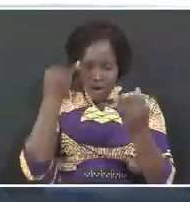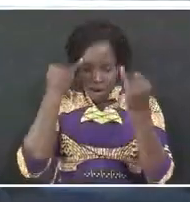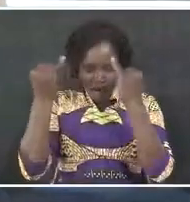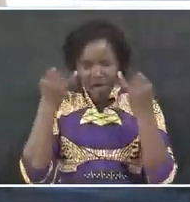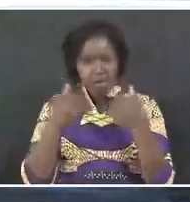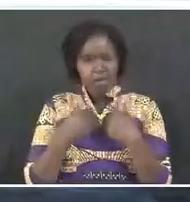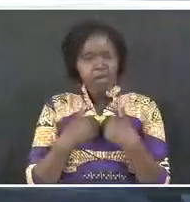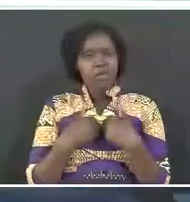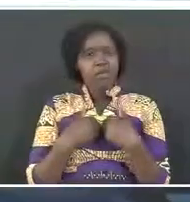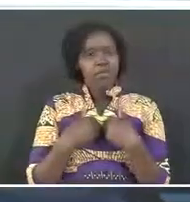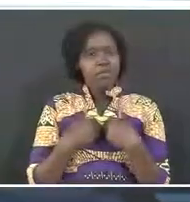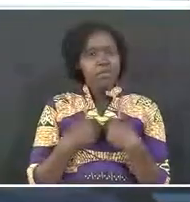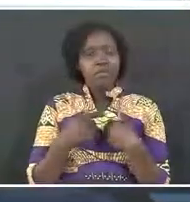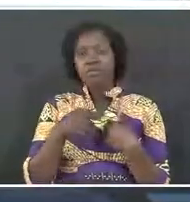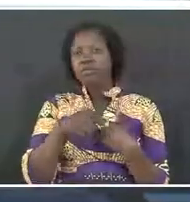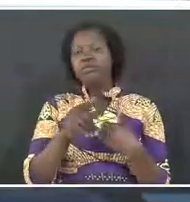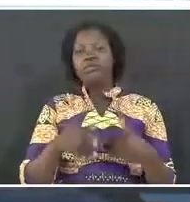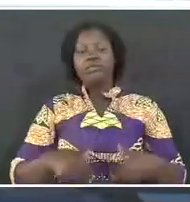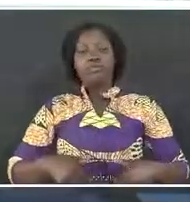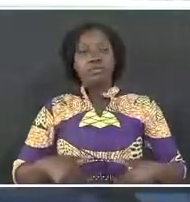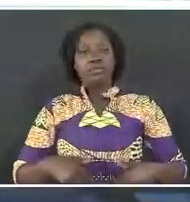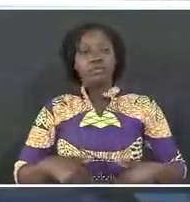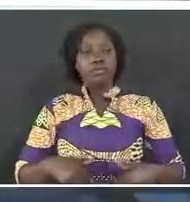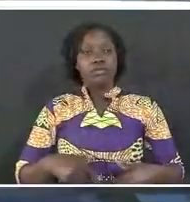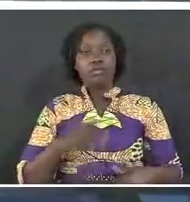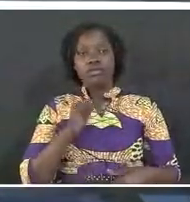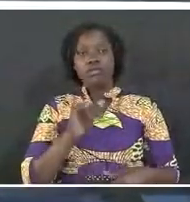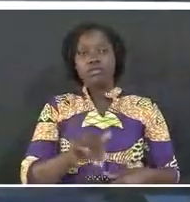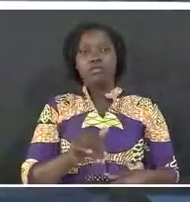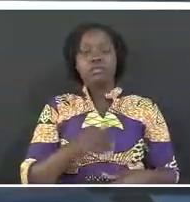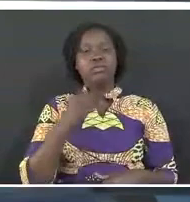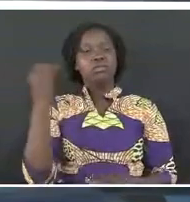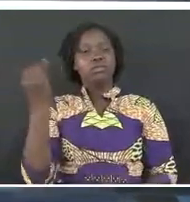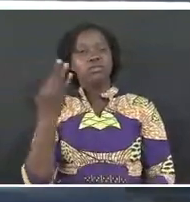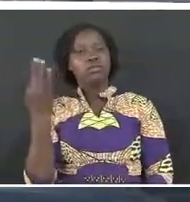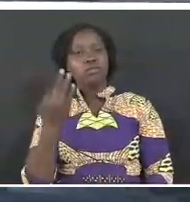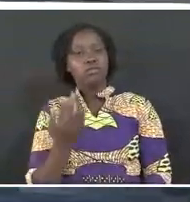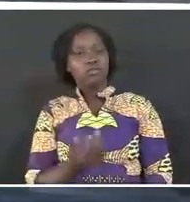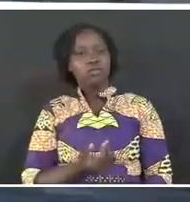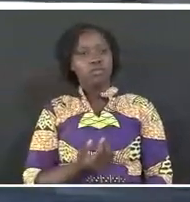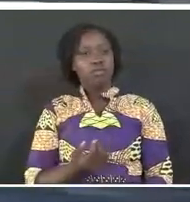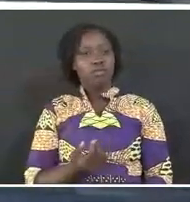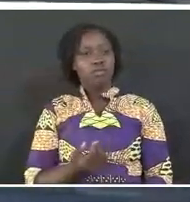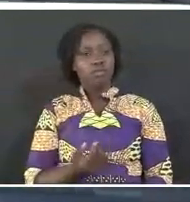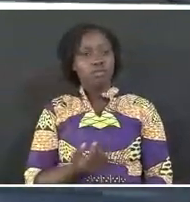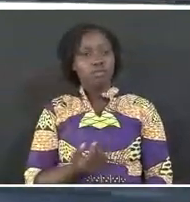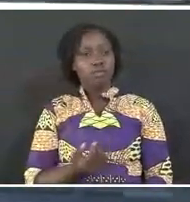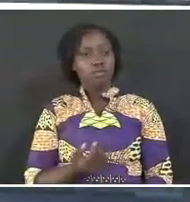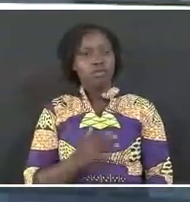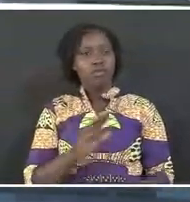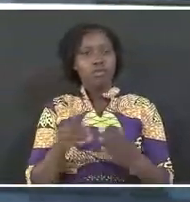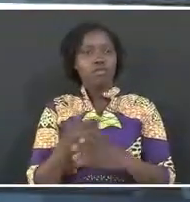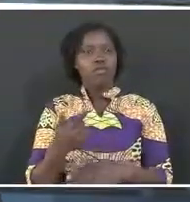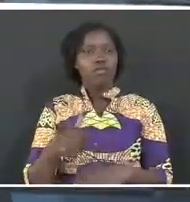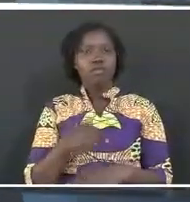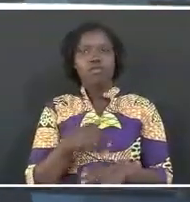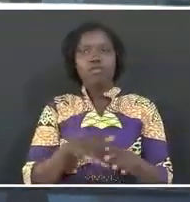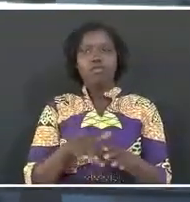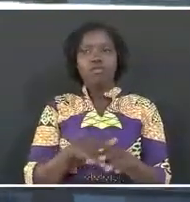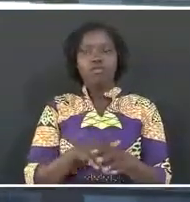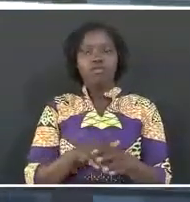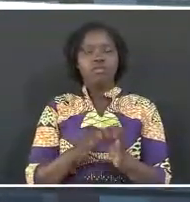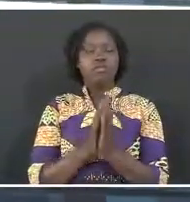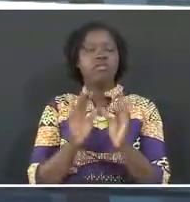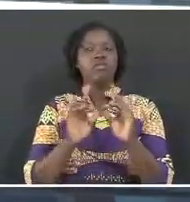having your department is so that you can evangelize. All of us are members of